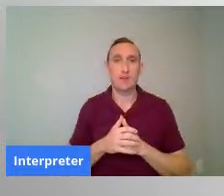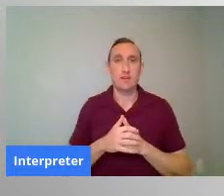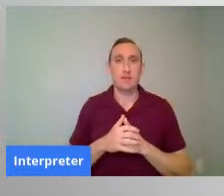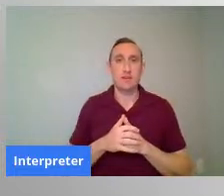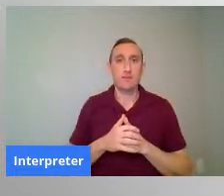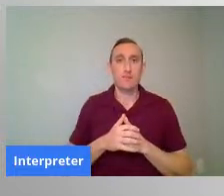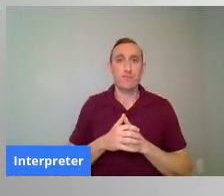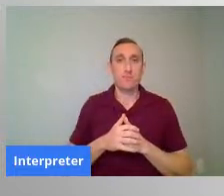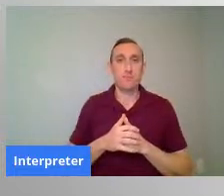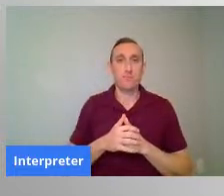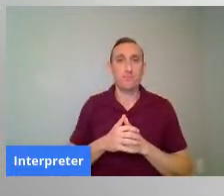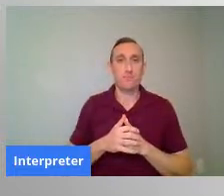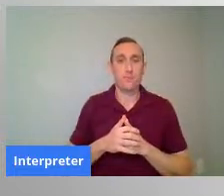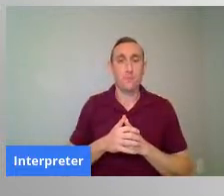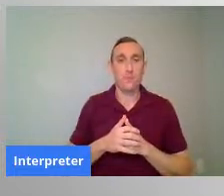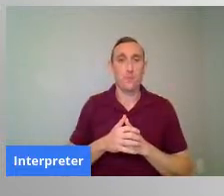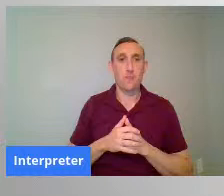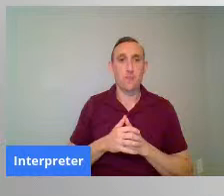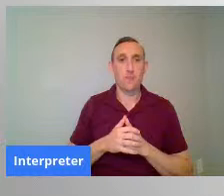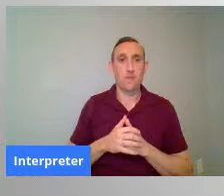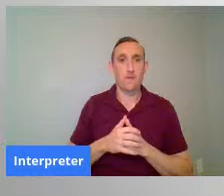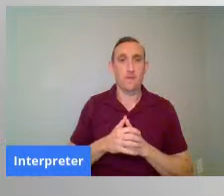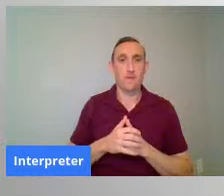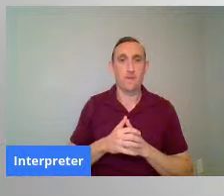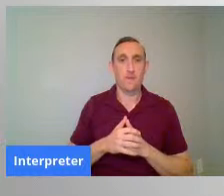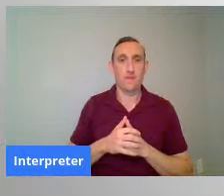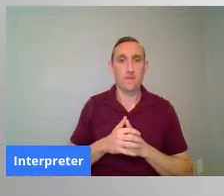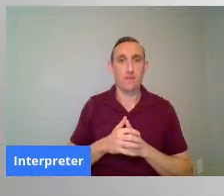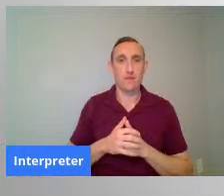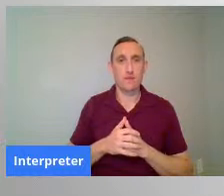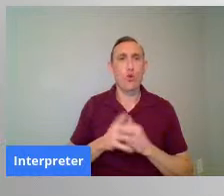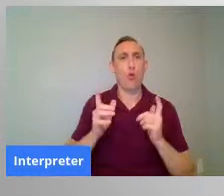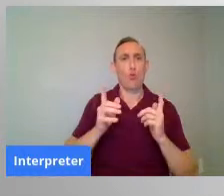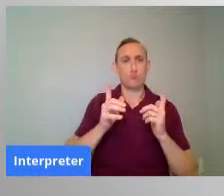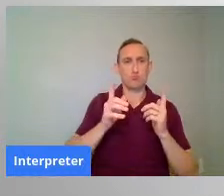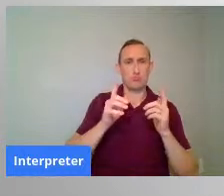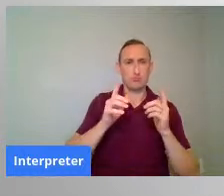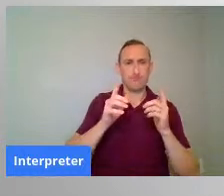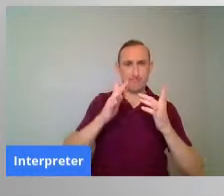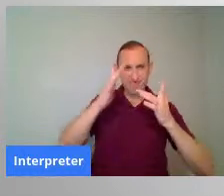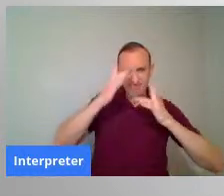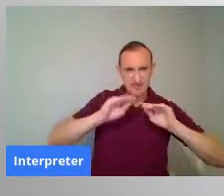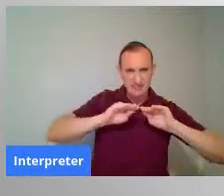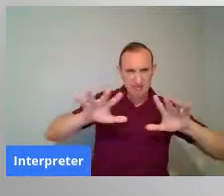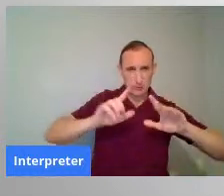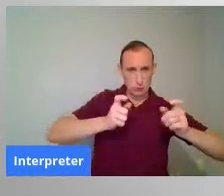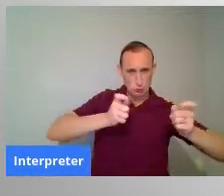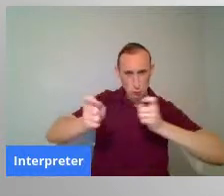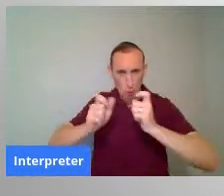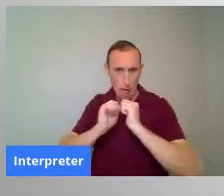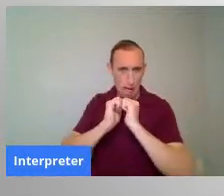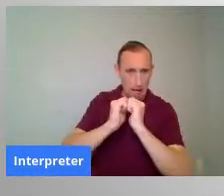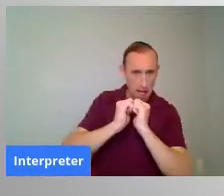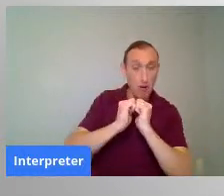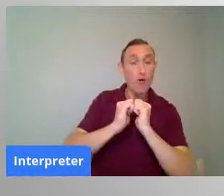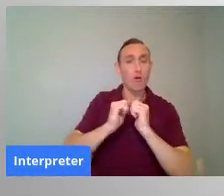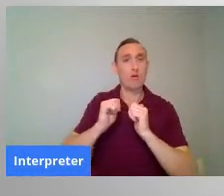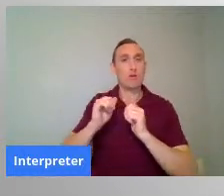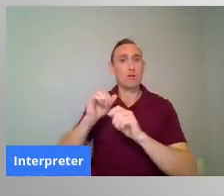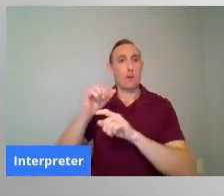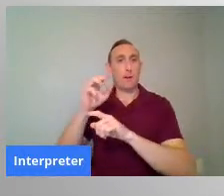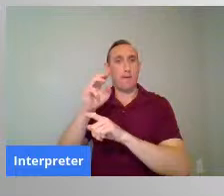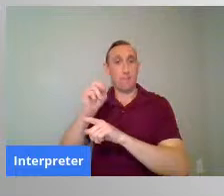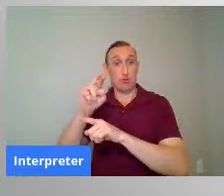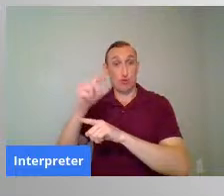So going along the lines of mitigation strategies, and I know that Mr. Gaskins talked about face shields for teachers